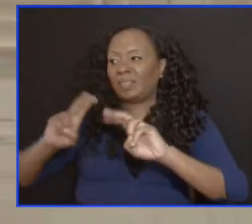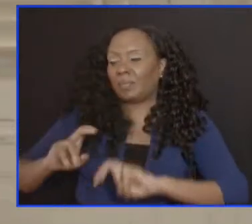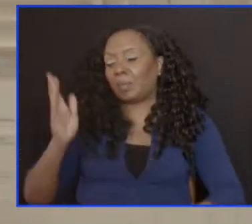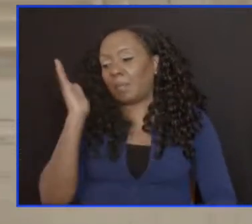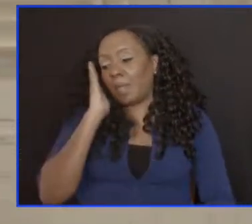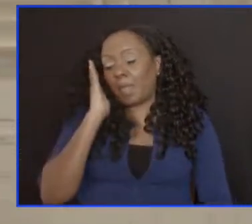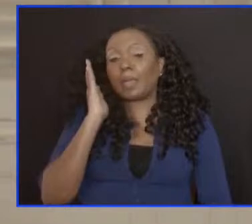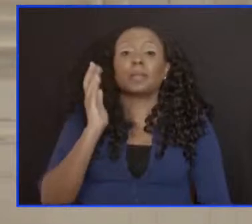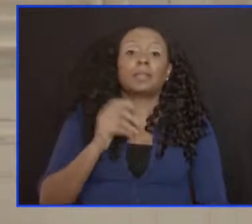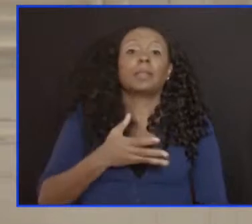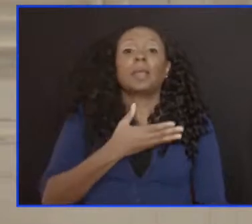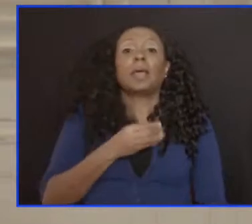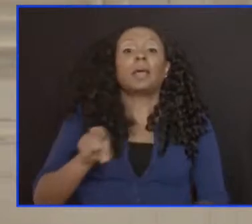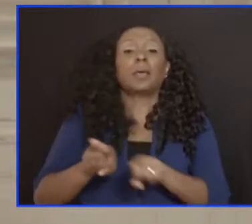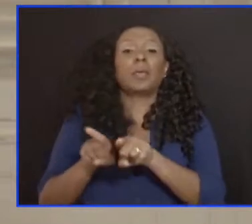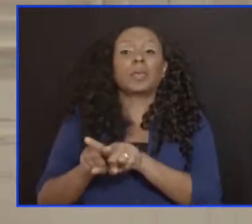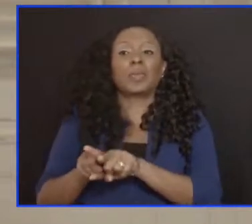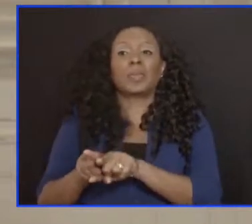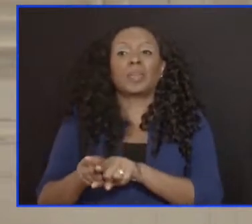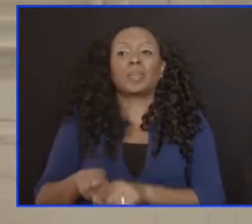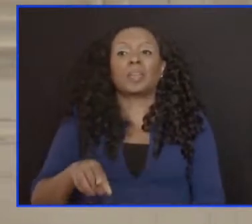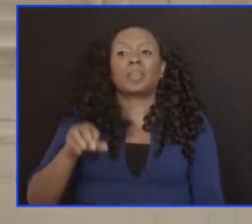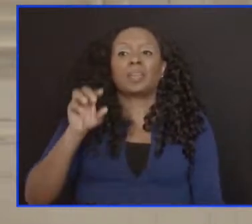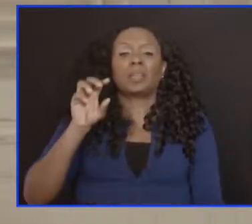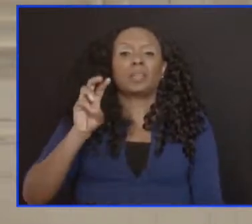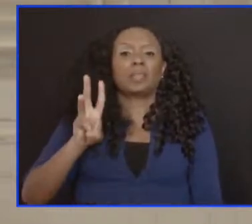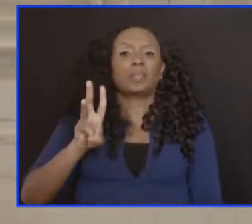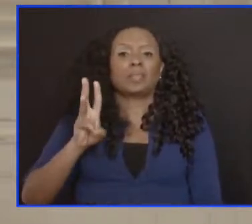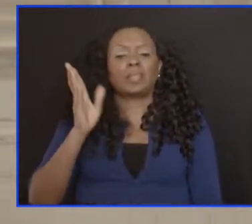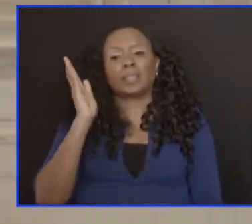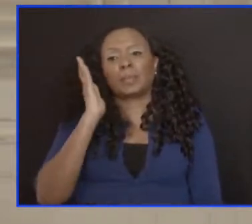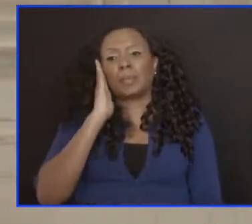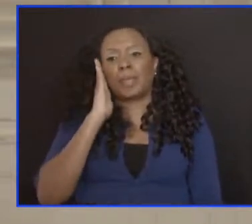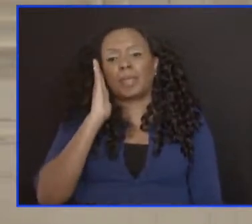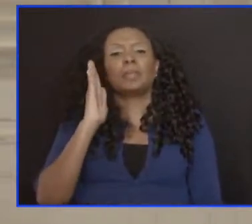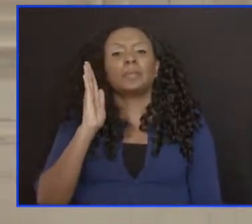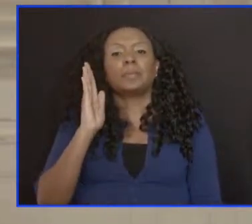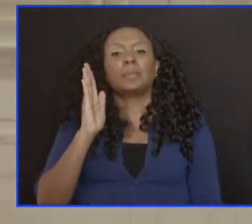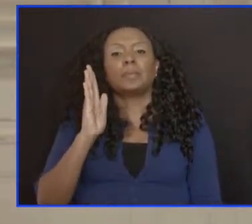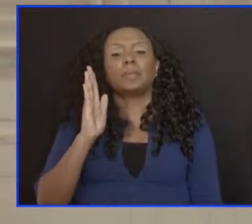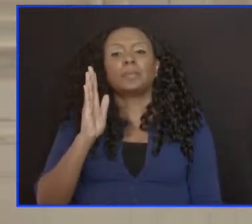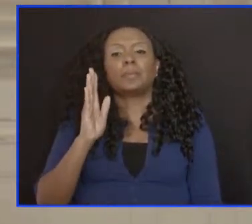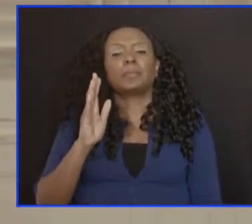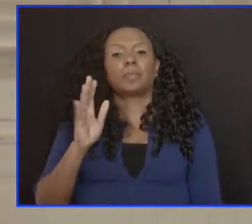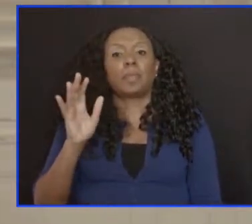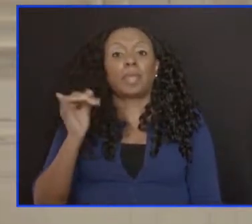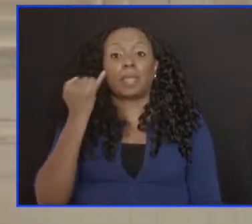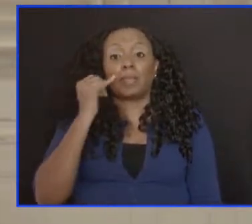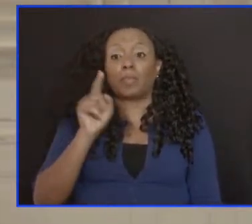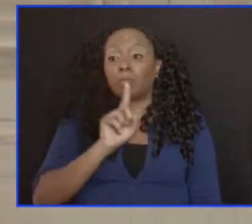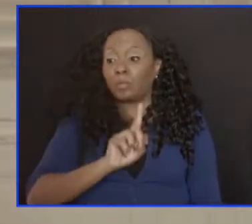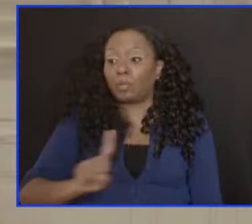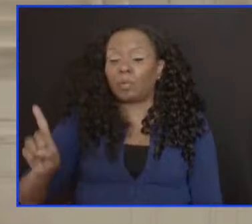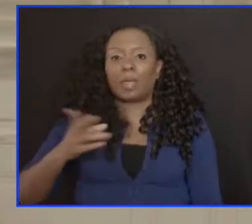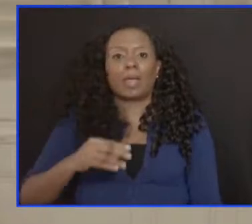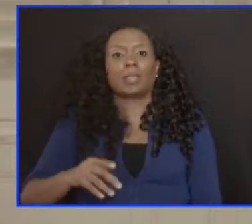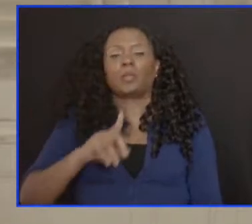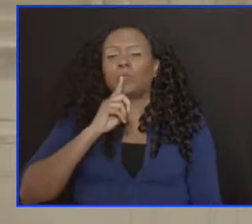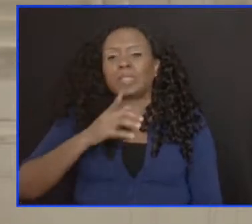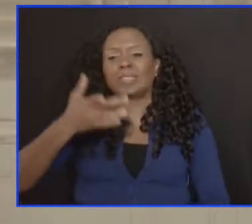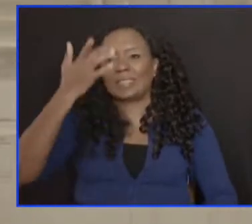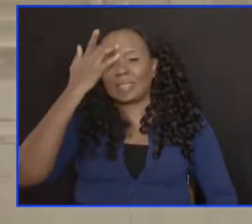a 6-bedded high dependency unit set up just in case someone turns up very ill, as they did last